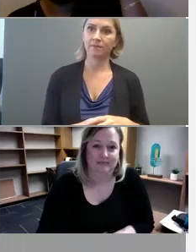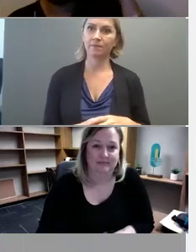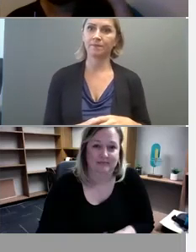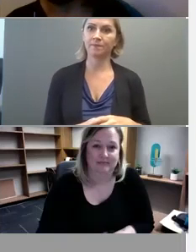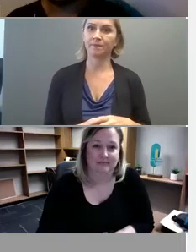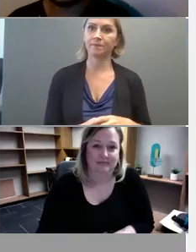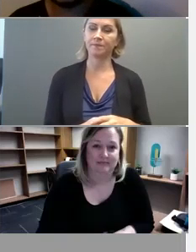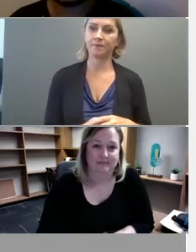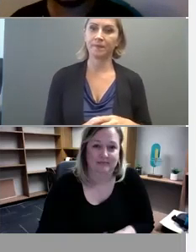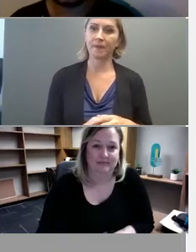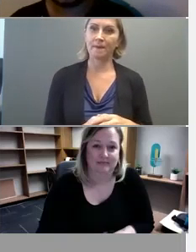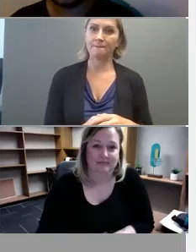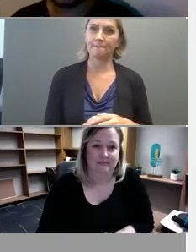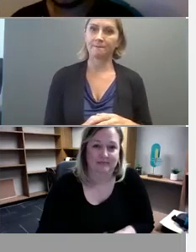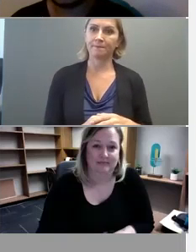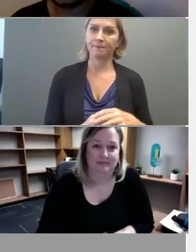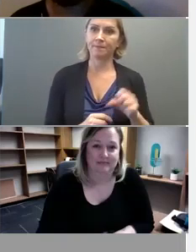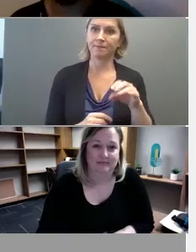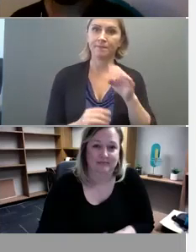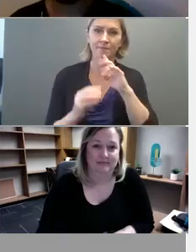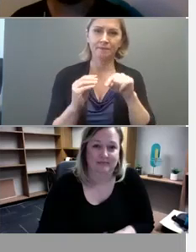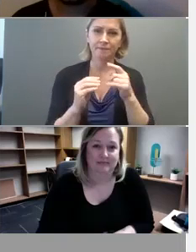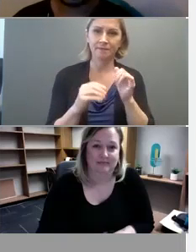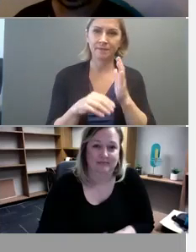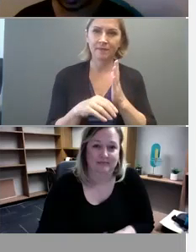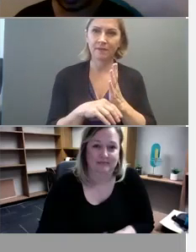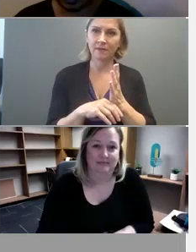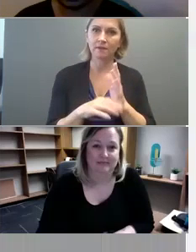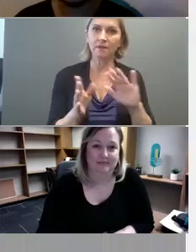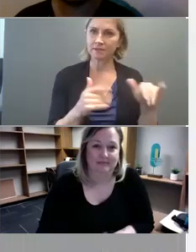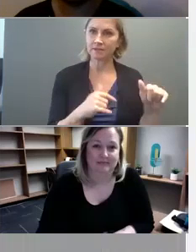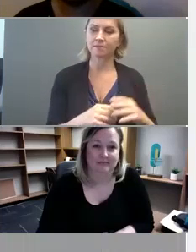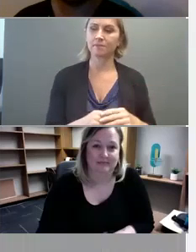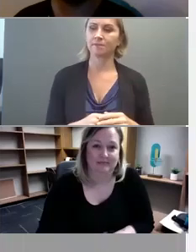with this thing next class. So I guess, yeah, that's it for today. I'll stop recording.